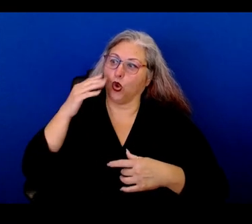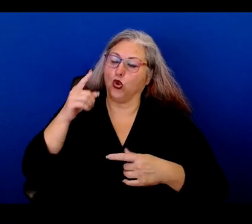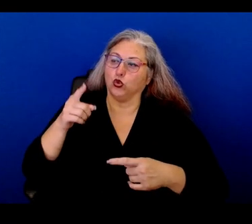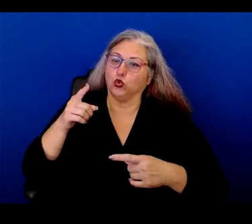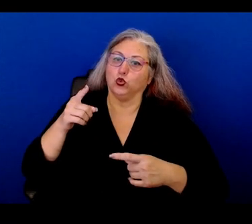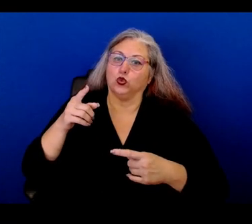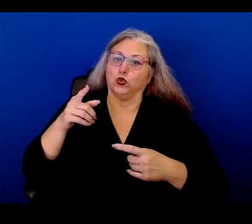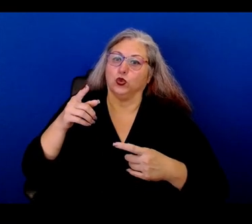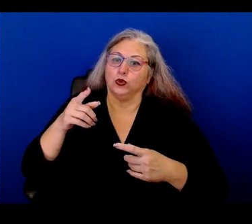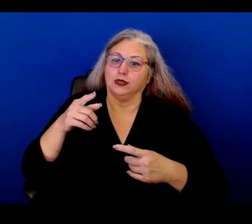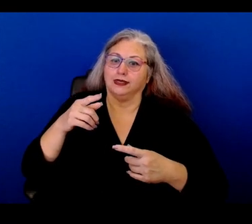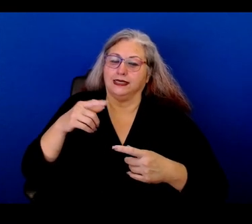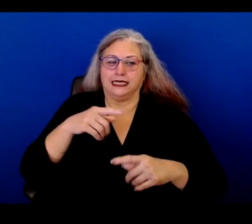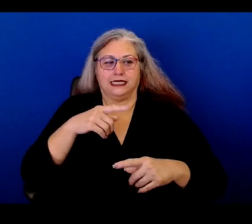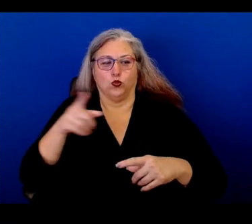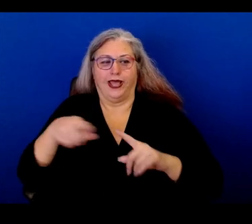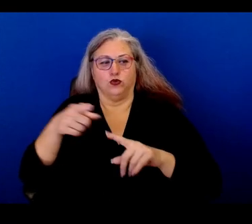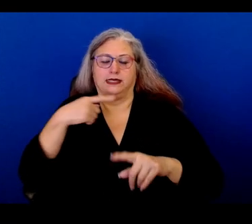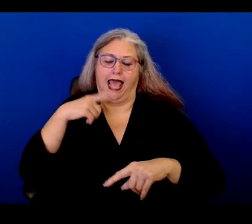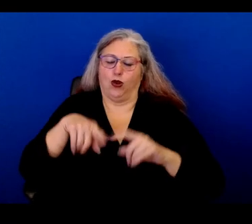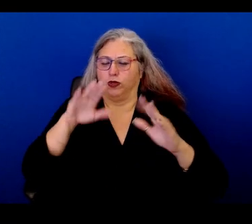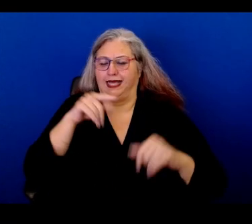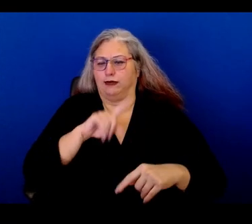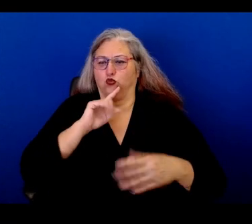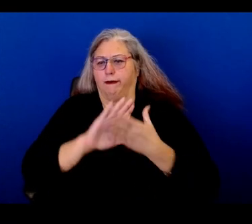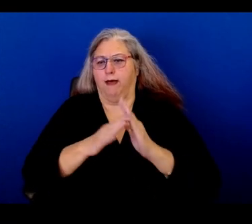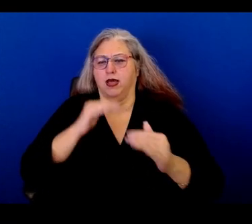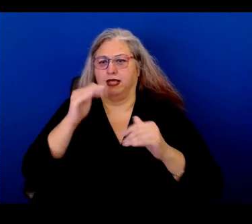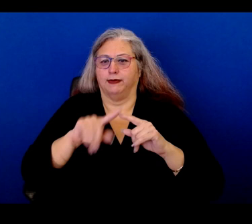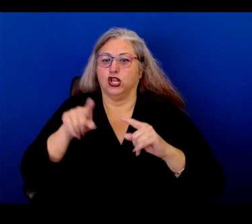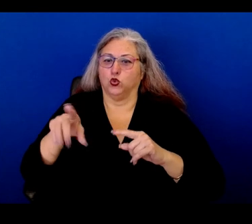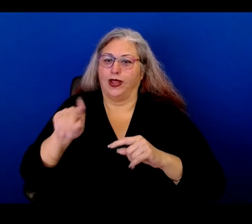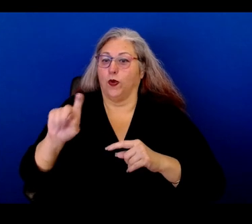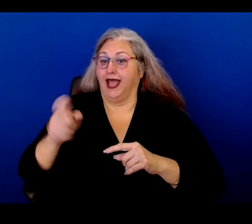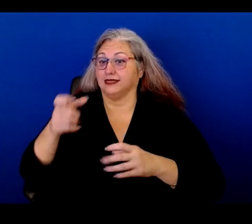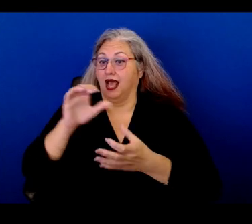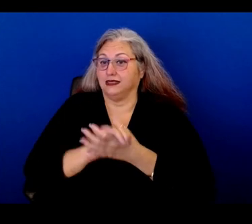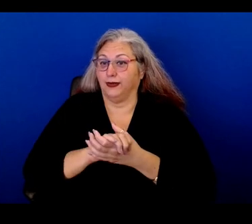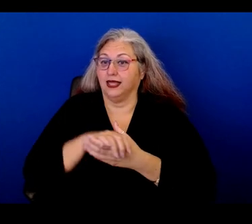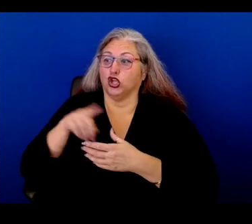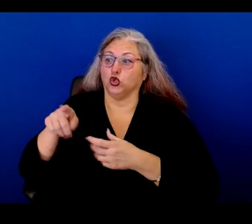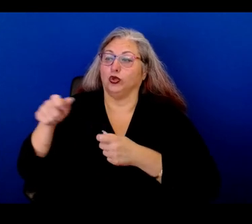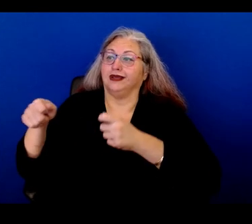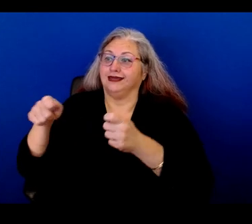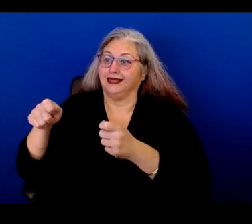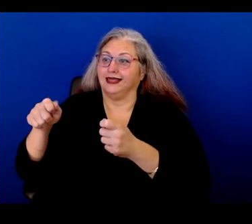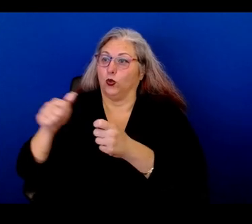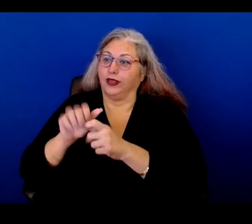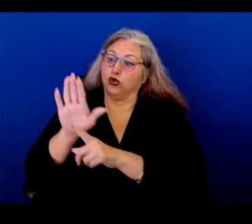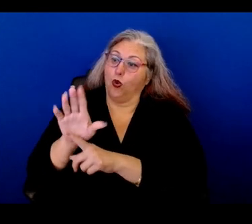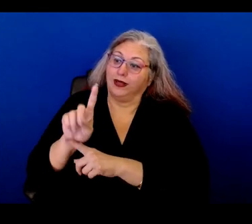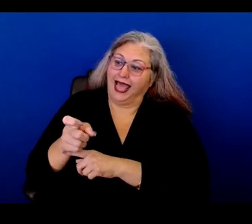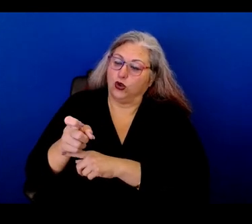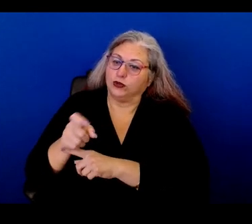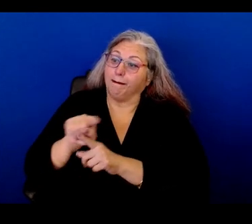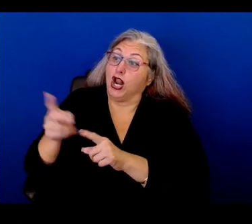say, I can't expect them to be adults, you and your ex-husband are dealing with a diagnosis that you